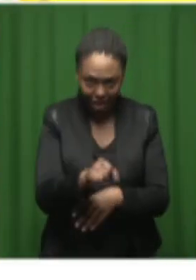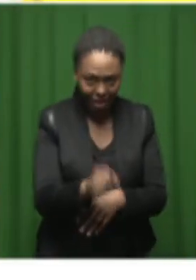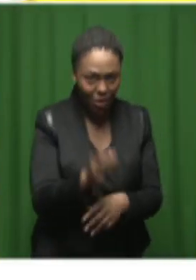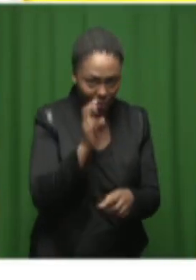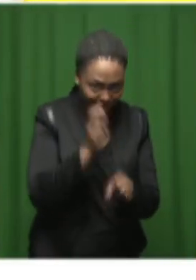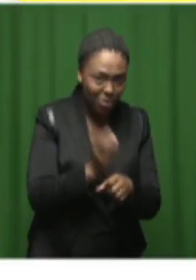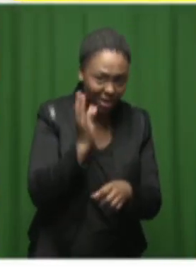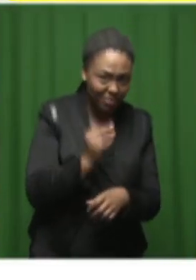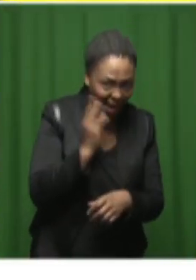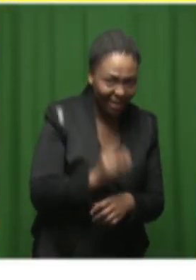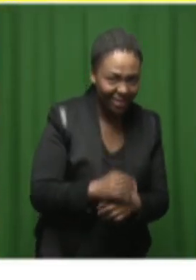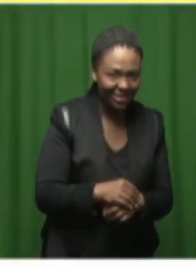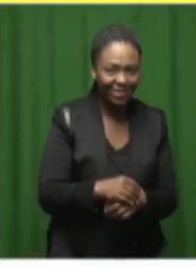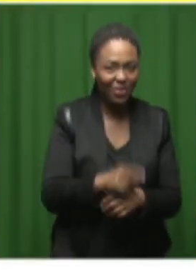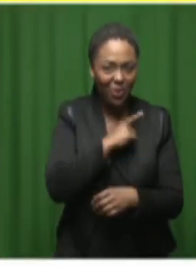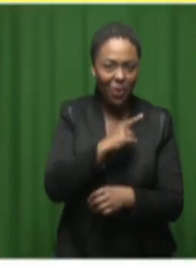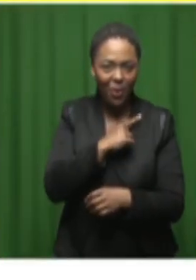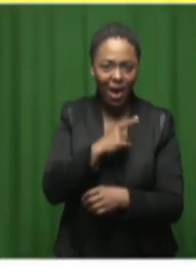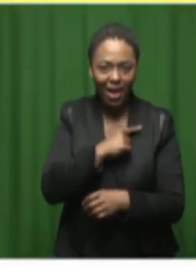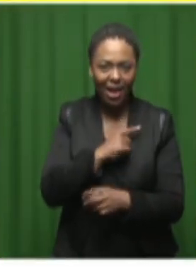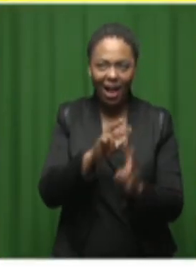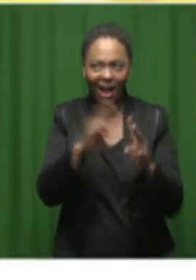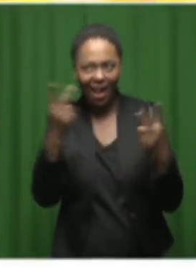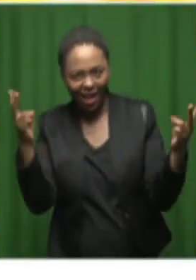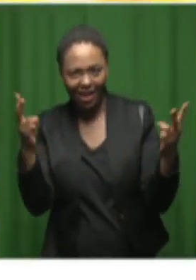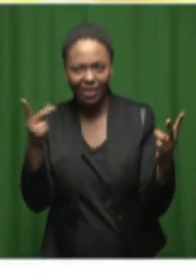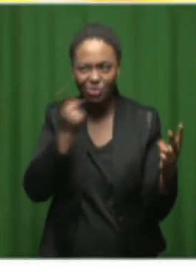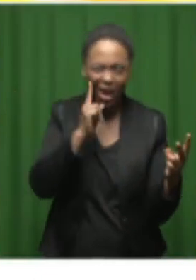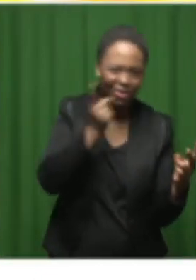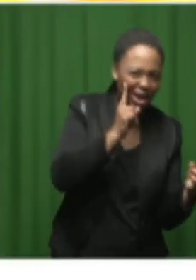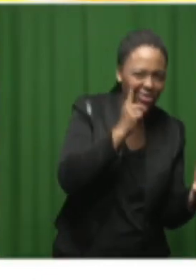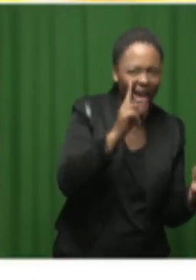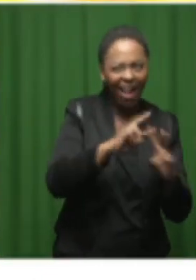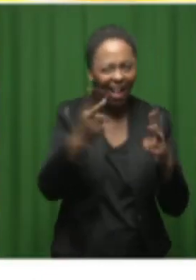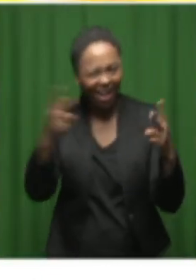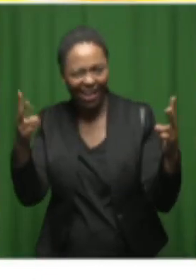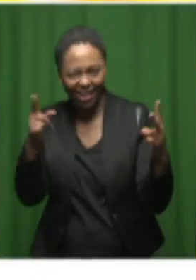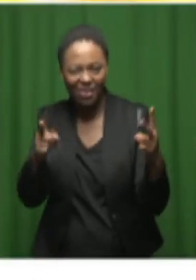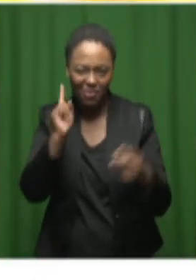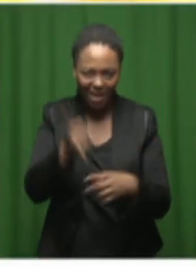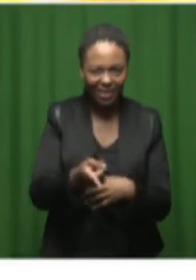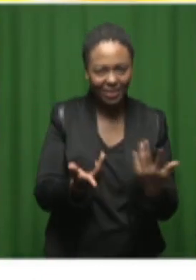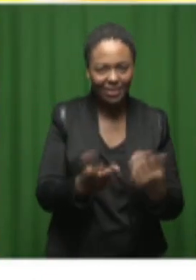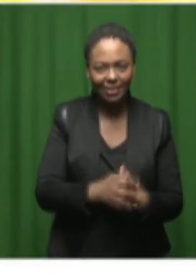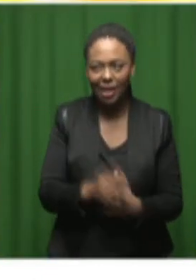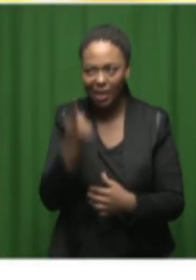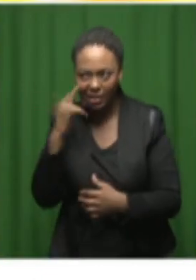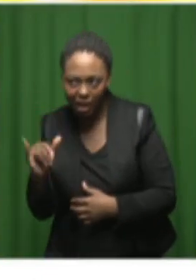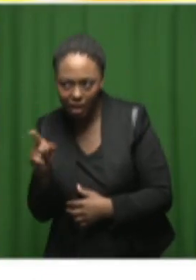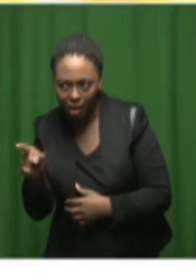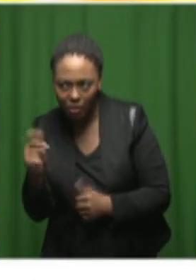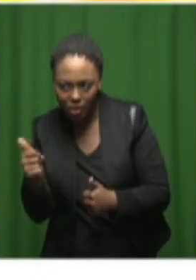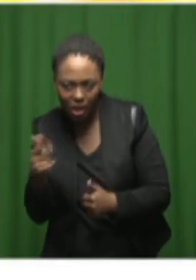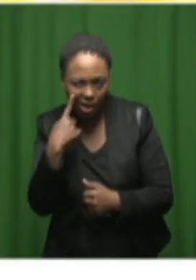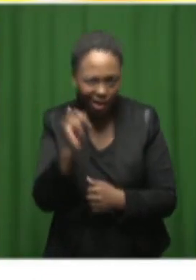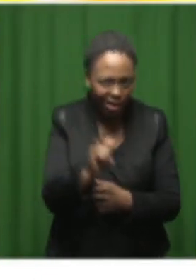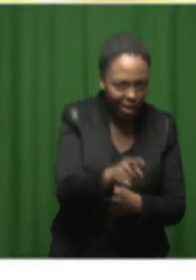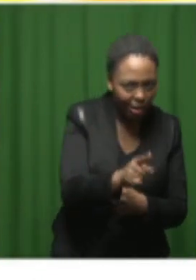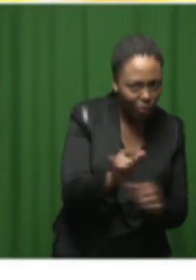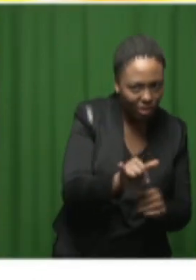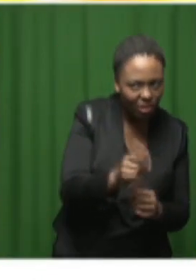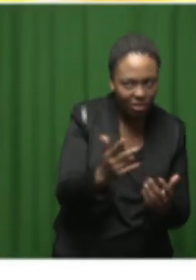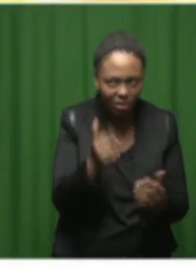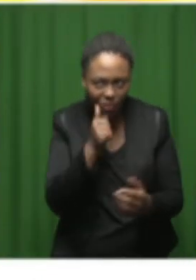be experimental because you can't stick to one thing. You know, food is very Actually, versatile. right. Yeah. So that is why when you asked me which cuisine do